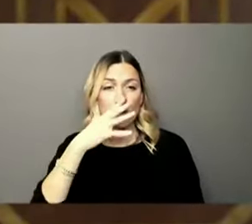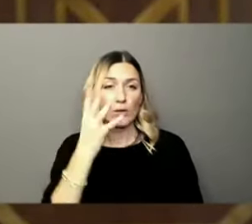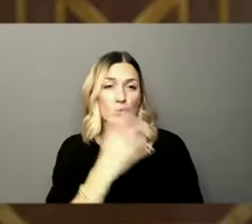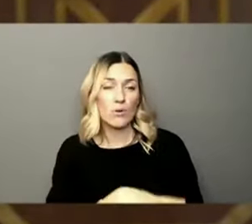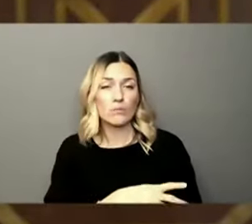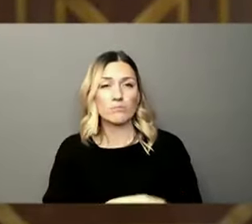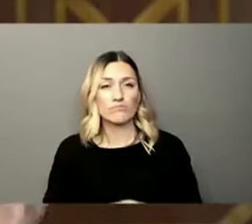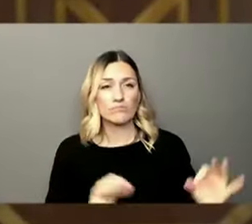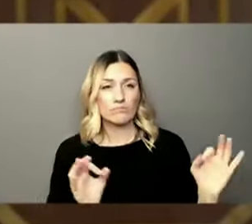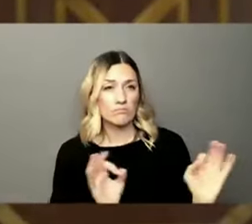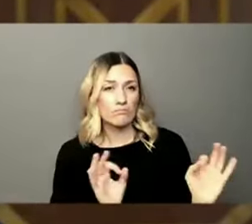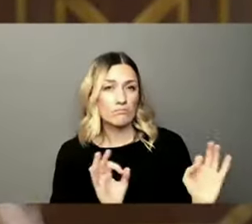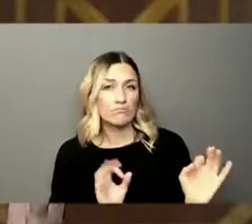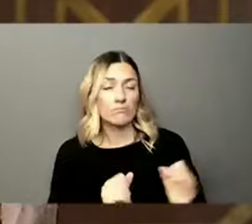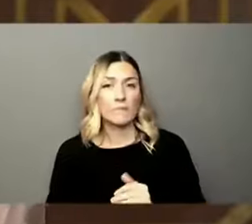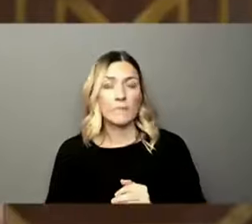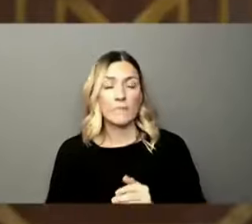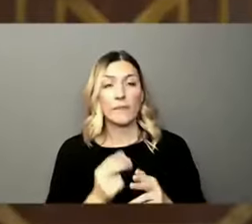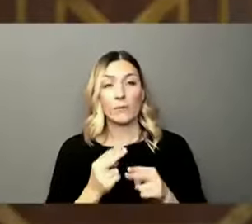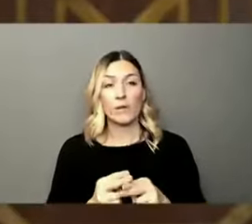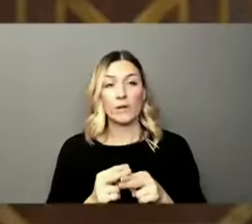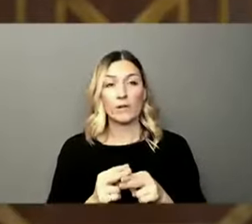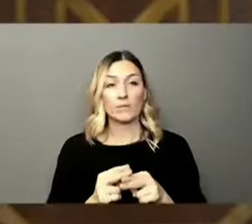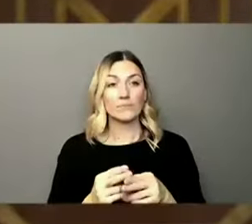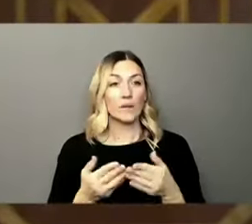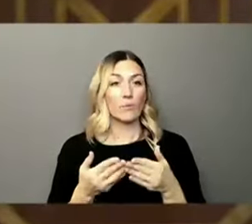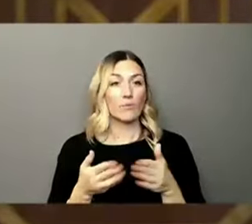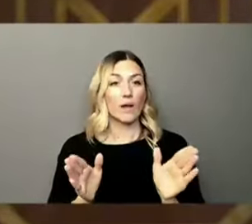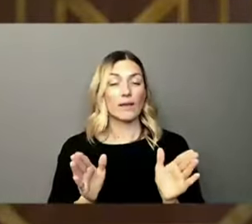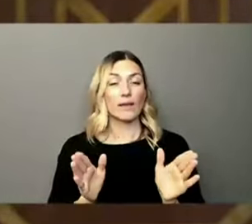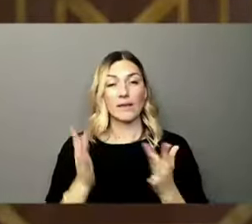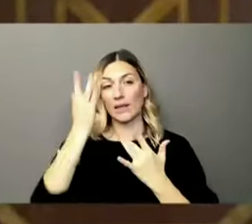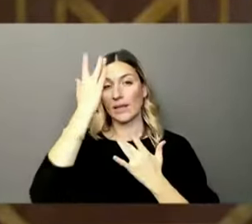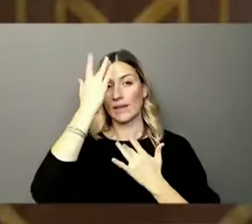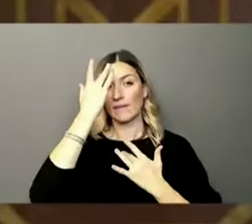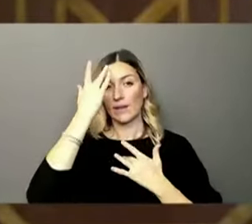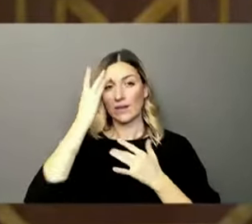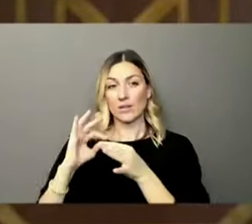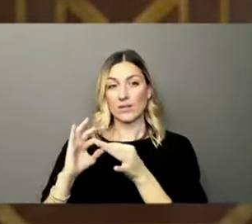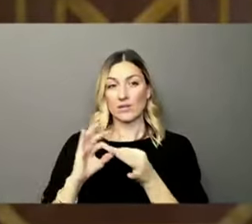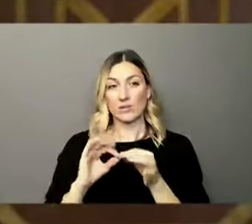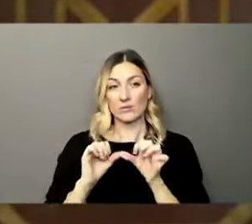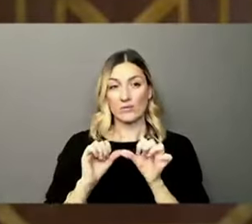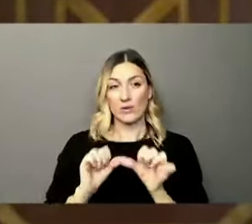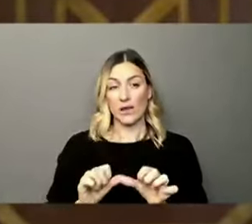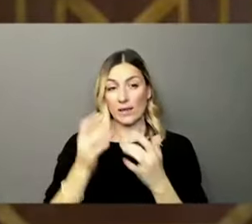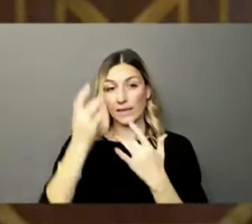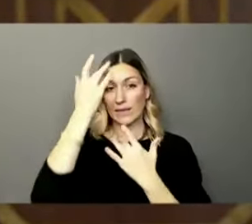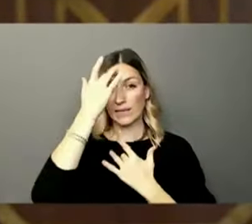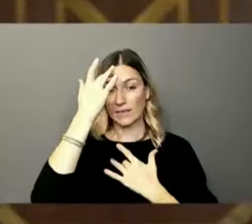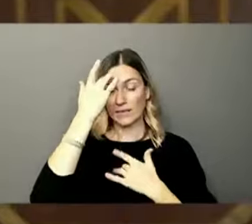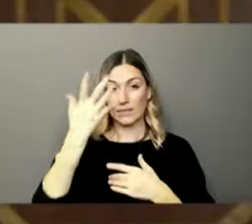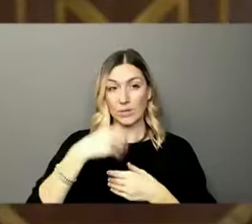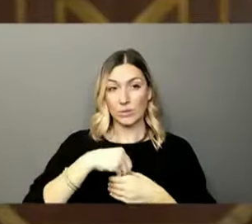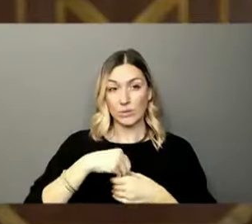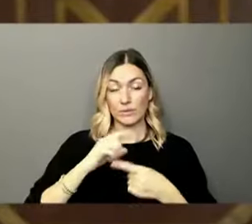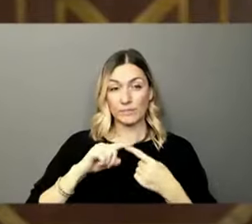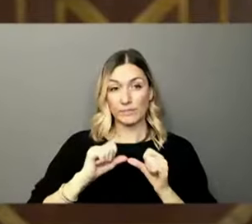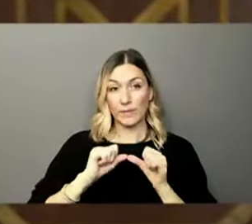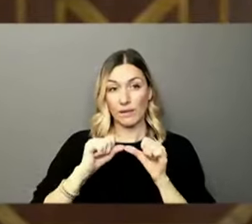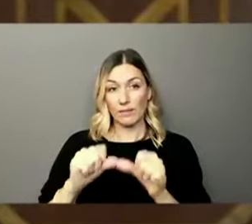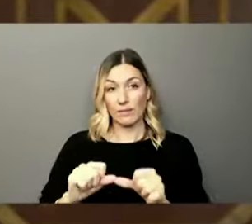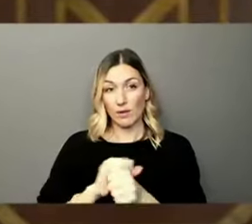rug. We call all of this broadly infection-associated chronic illnesses. This include long COVID, and